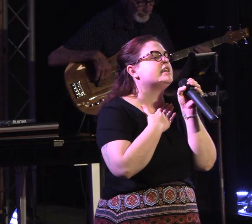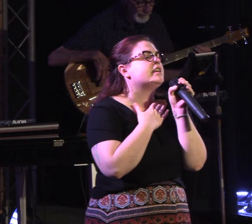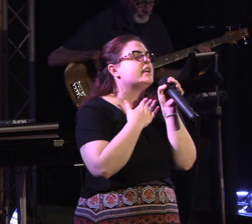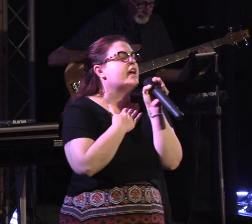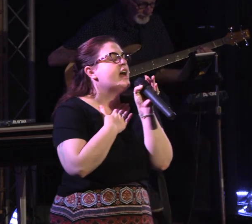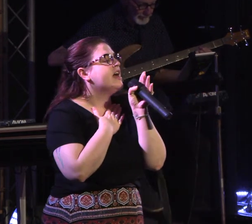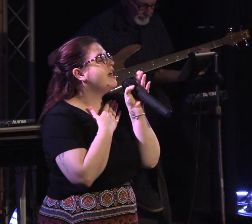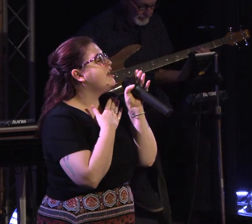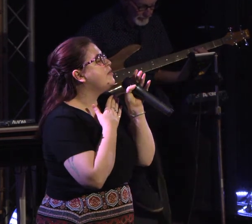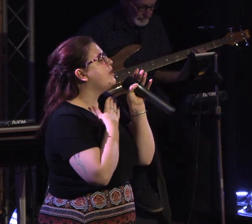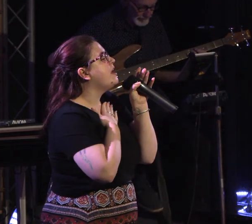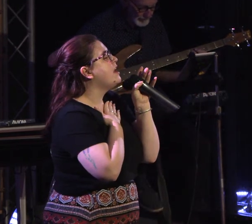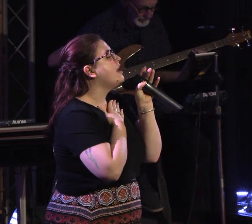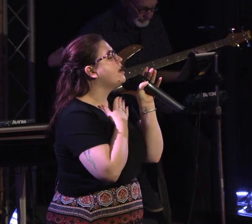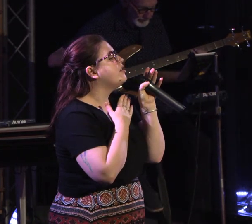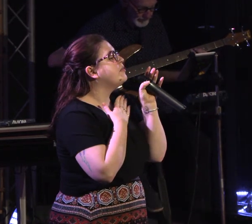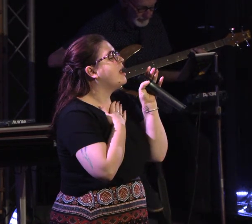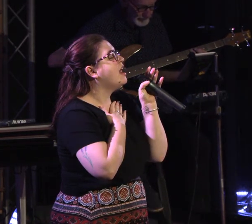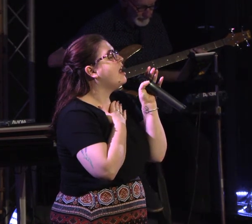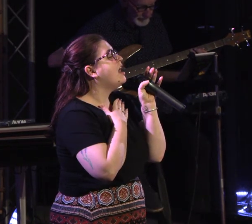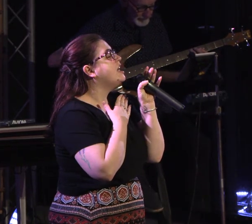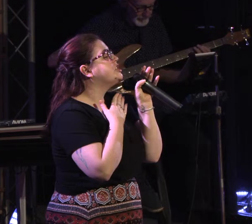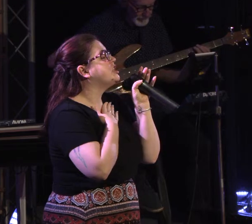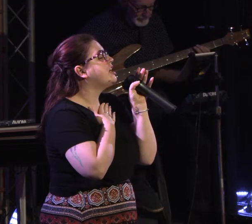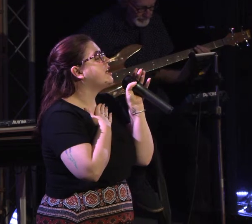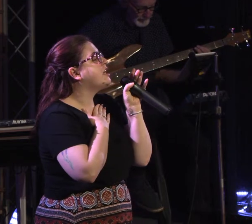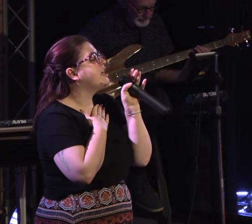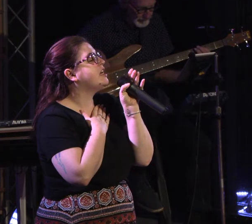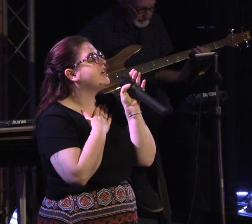sin and bear my